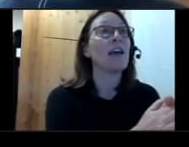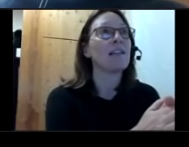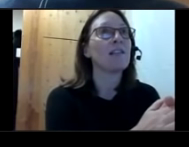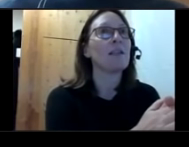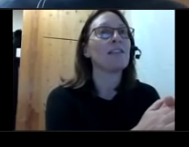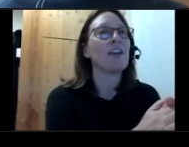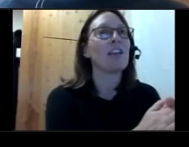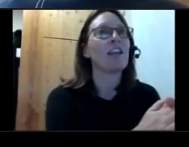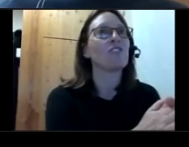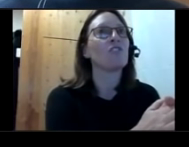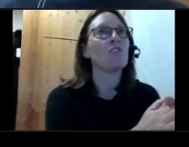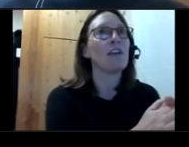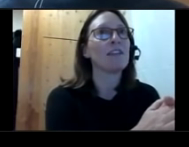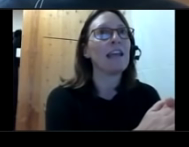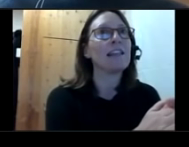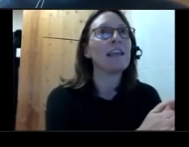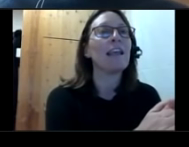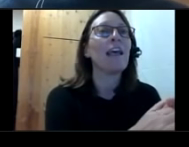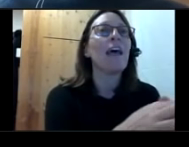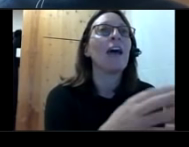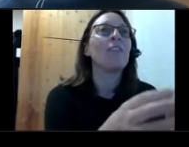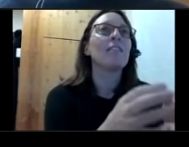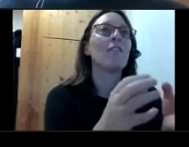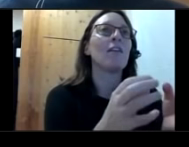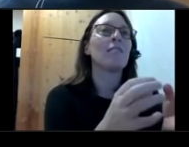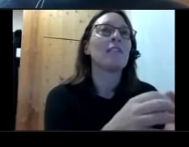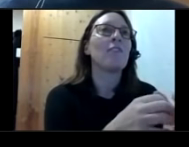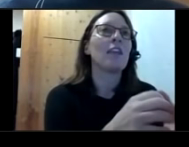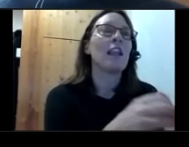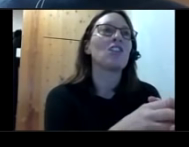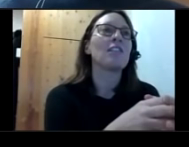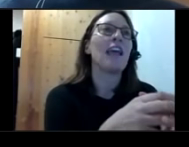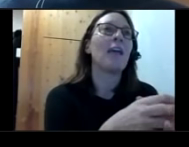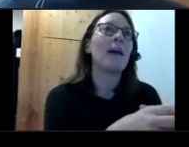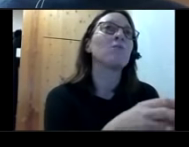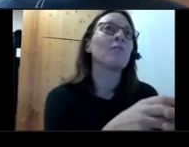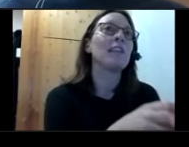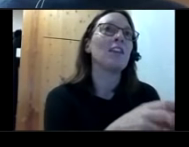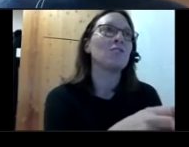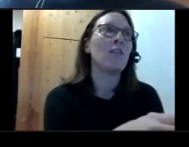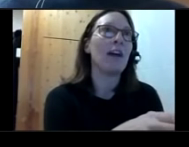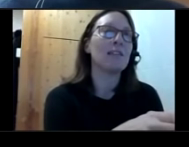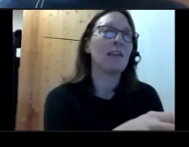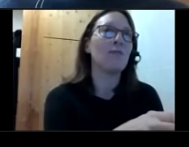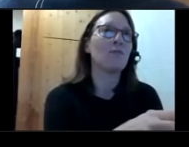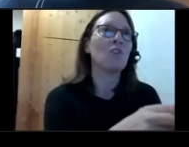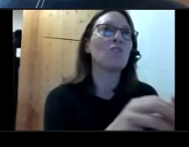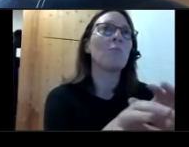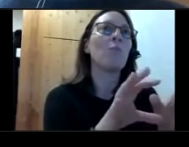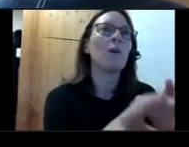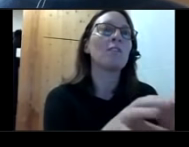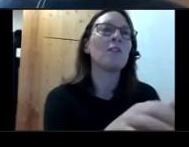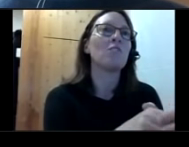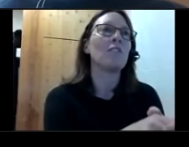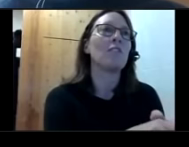Applications Accessibility Regulations 2018. And this set of regulations came out of an EU directive. So some